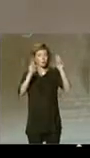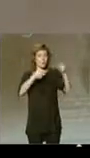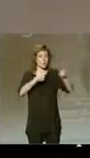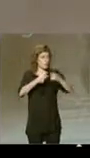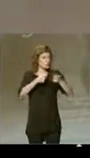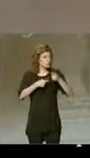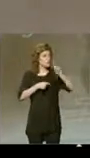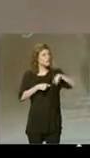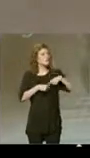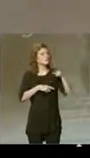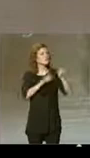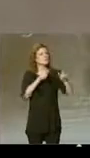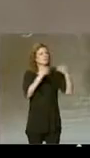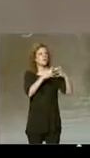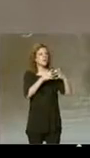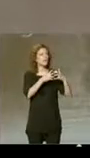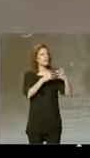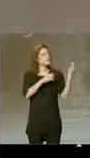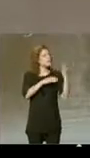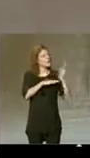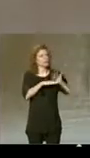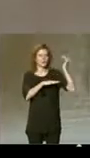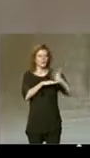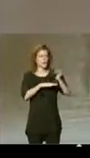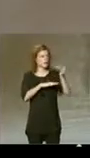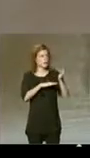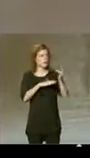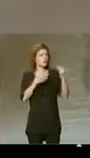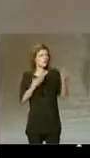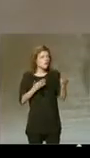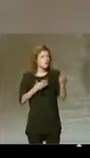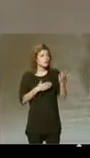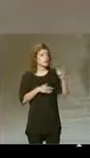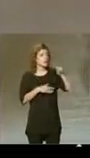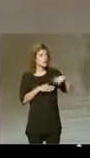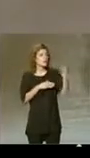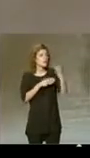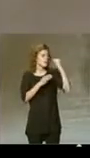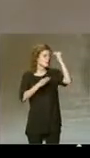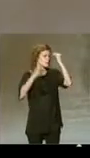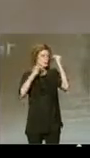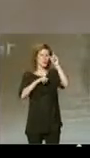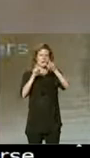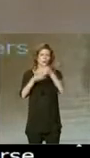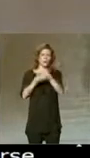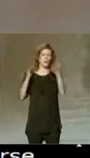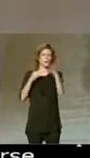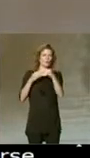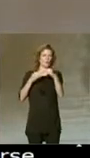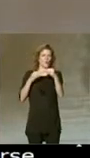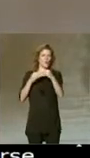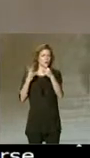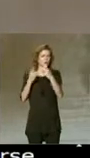happened with the technologies, and producers have to take the users' opinions into account, and